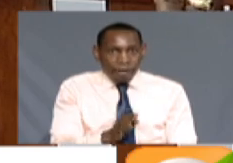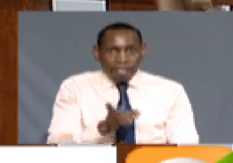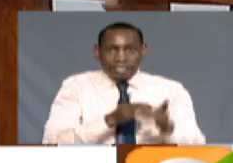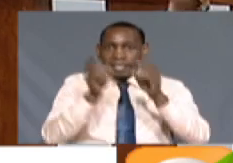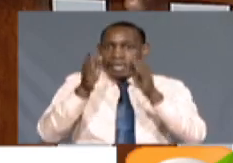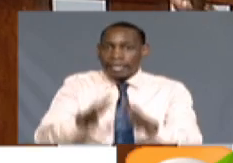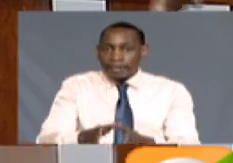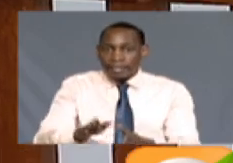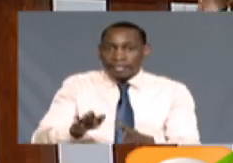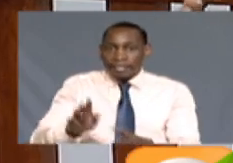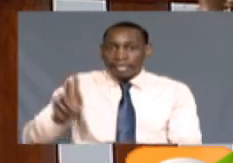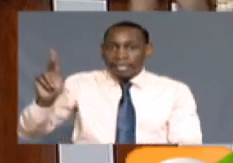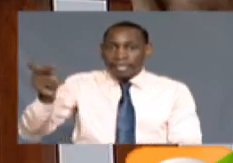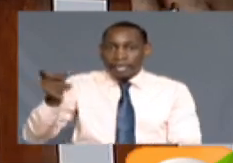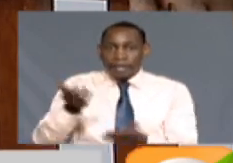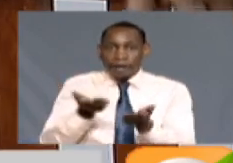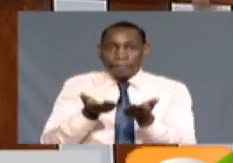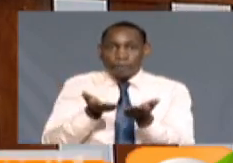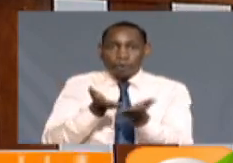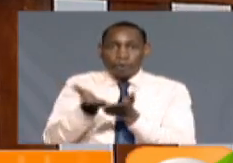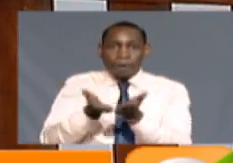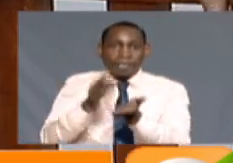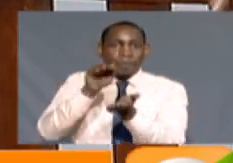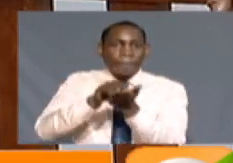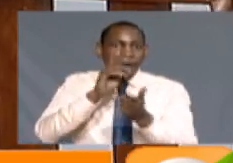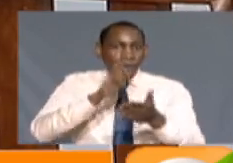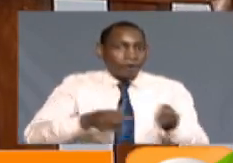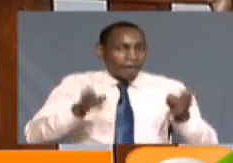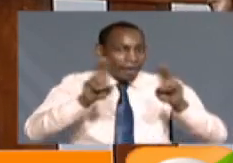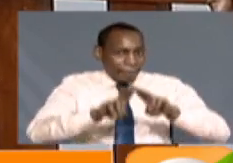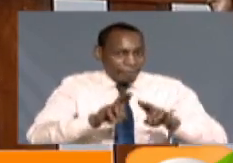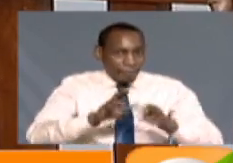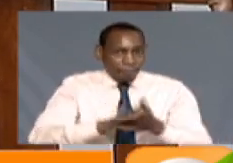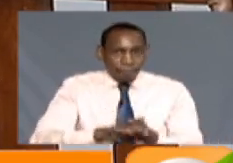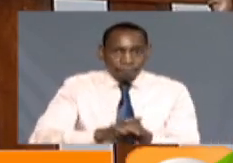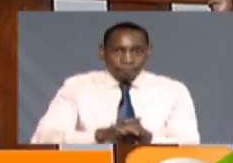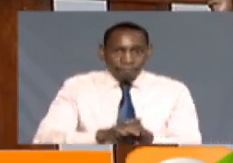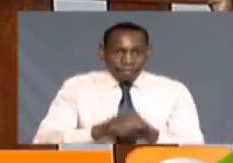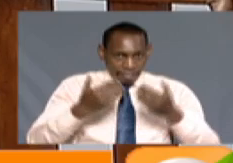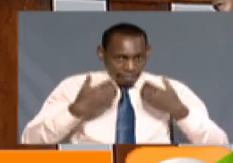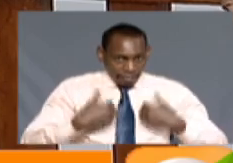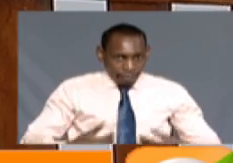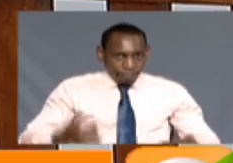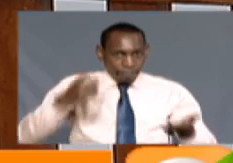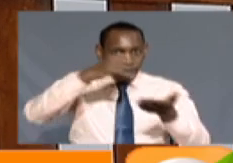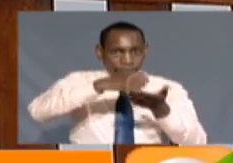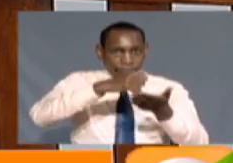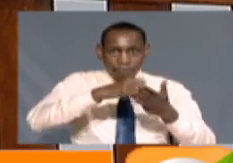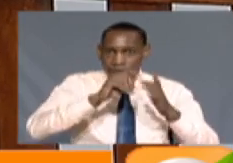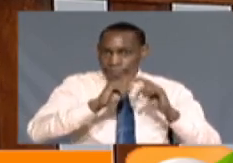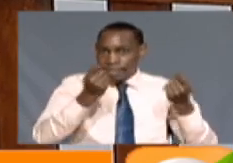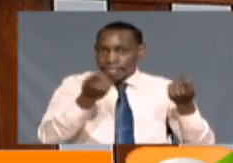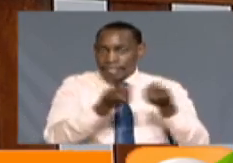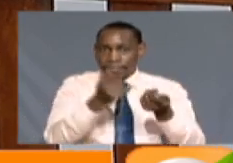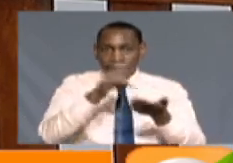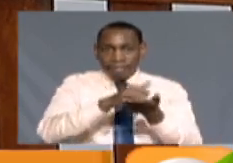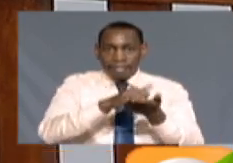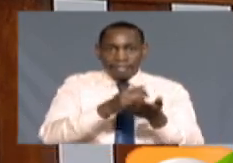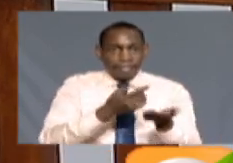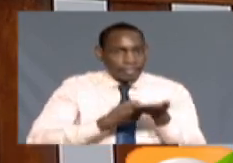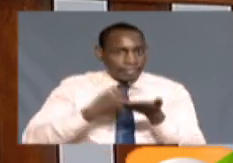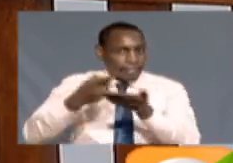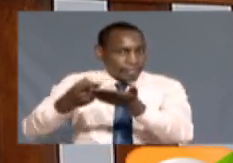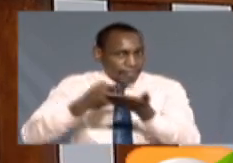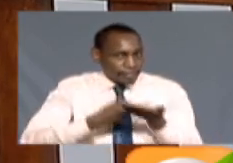director in Kenya Commercial Bank. Mm-hmm. And what happened, I was part of the team that negotiated for